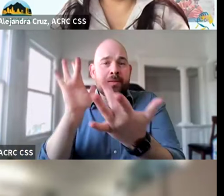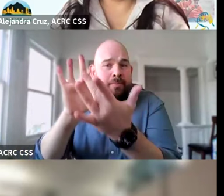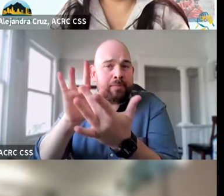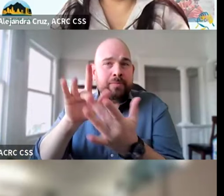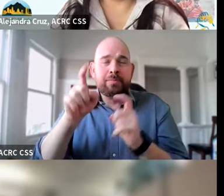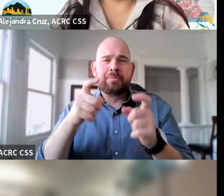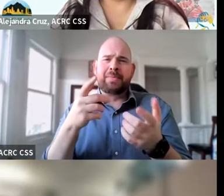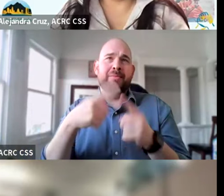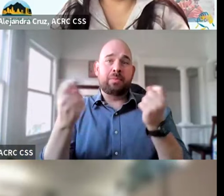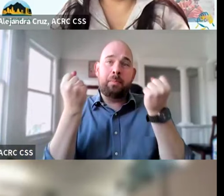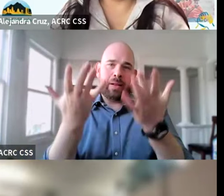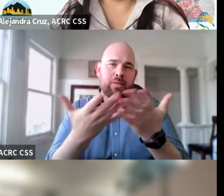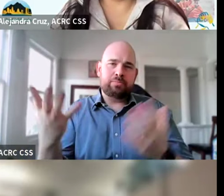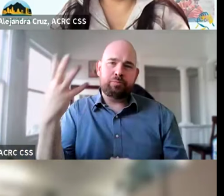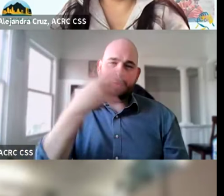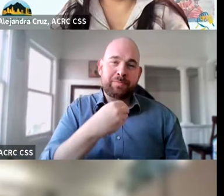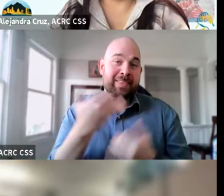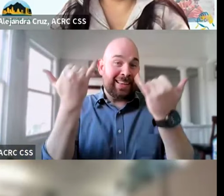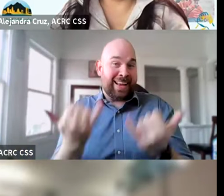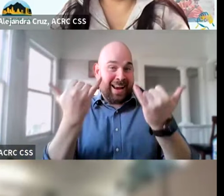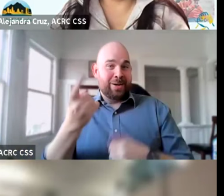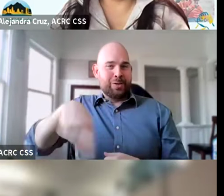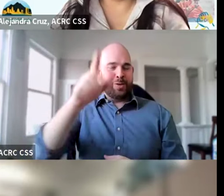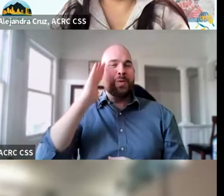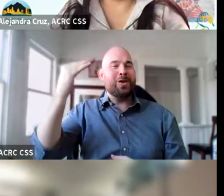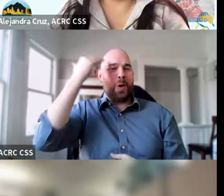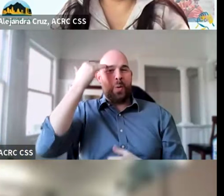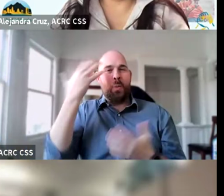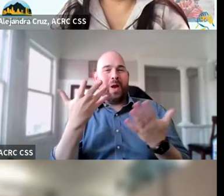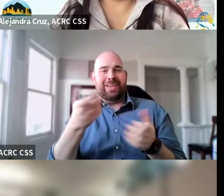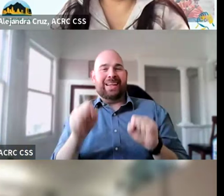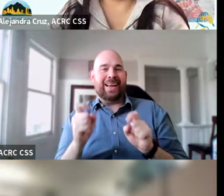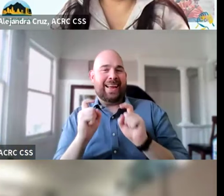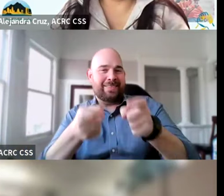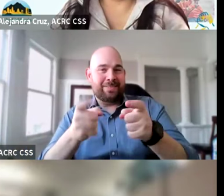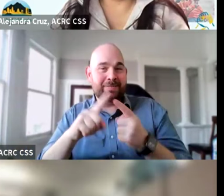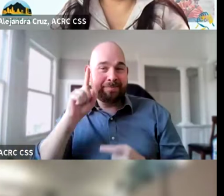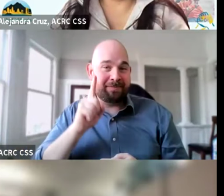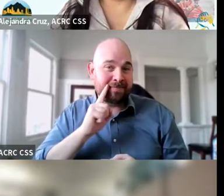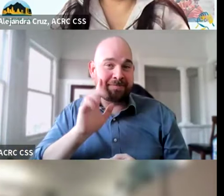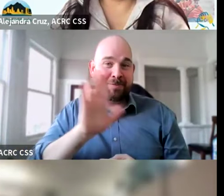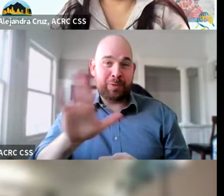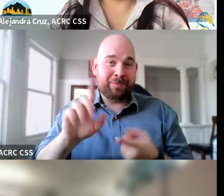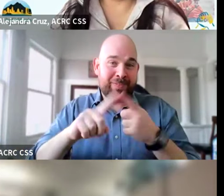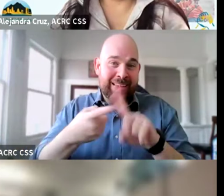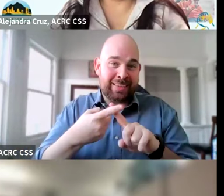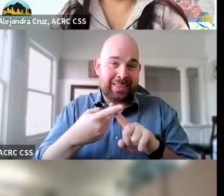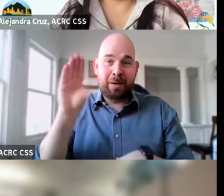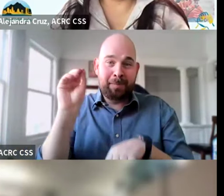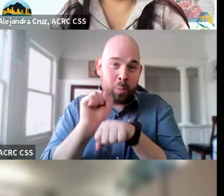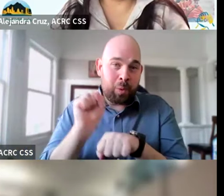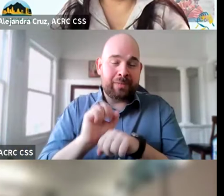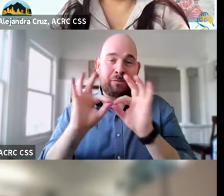community? Maybe you could reach out, and they have so many beautiful things. And now you'll know what you could